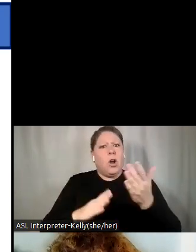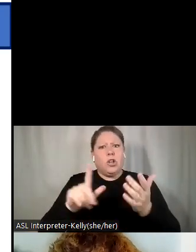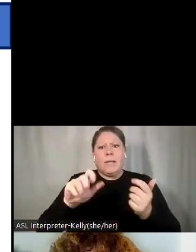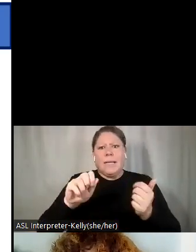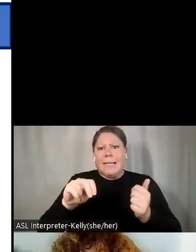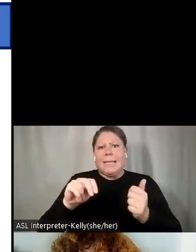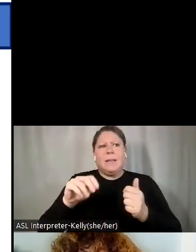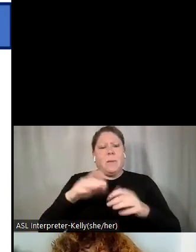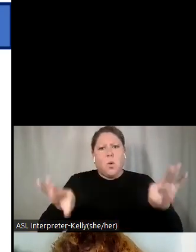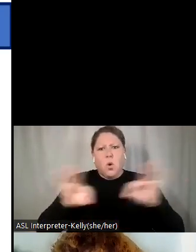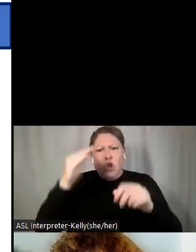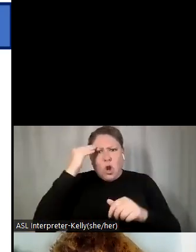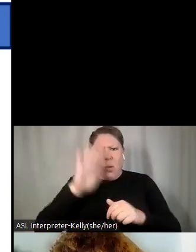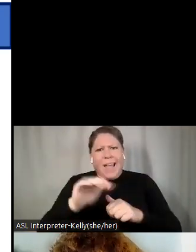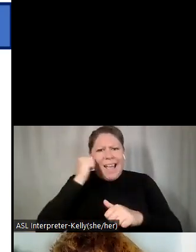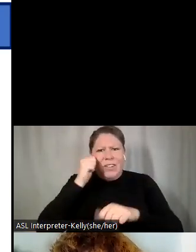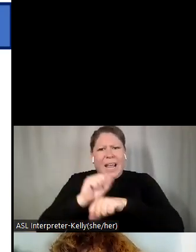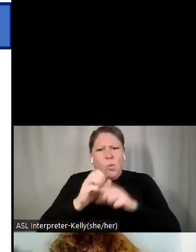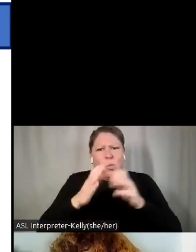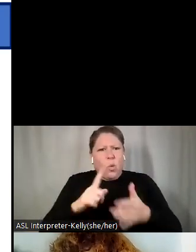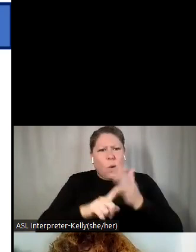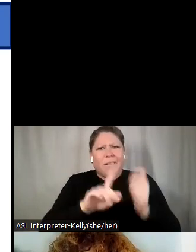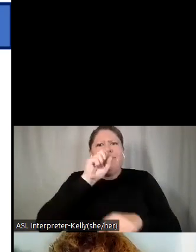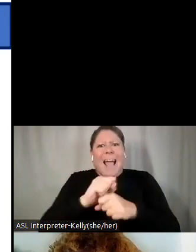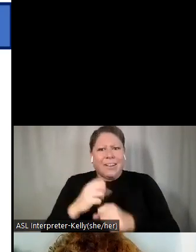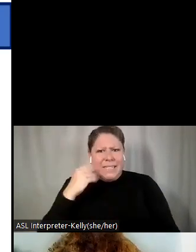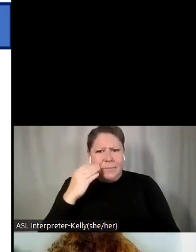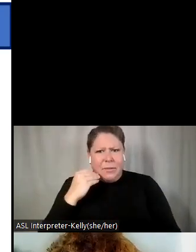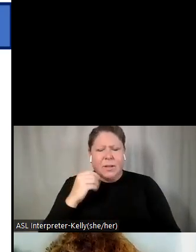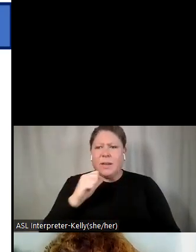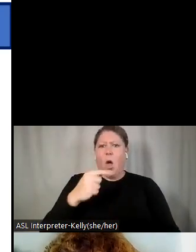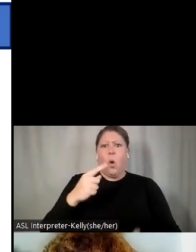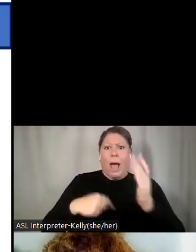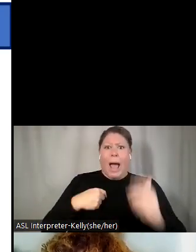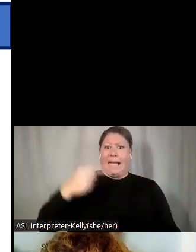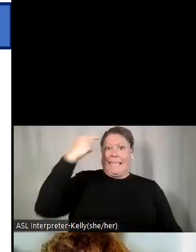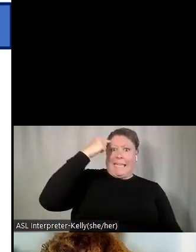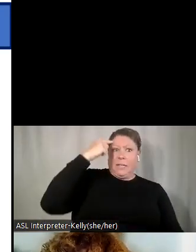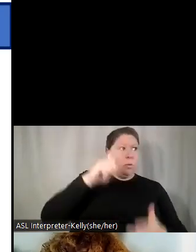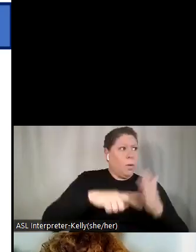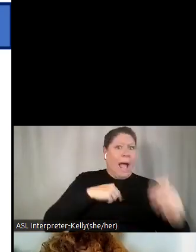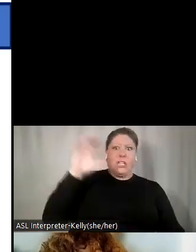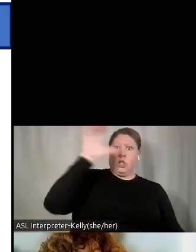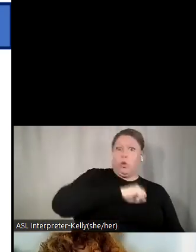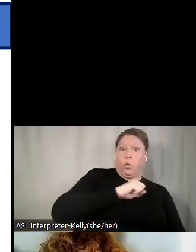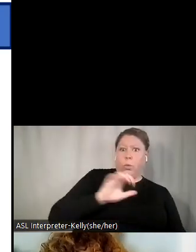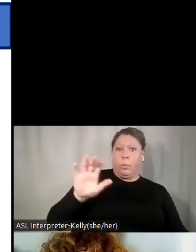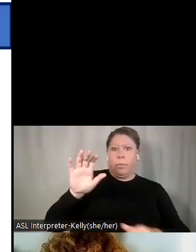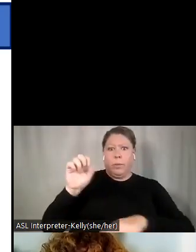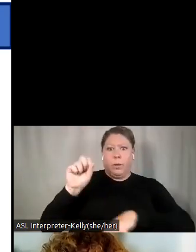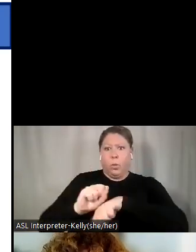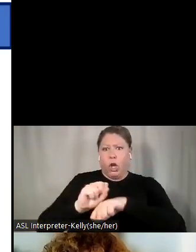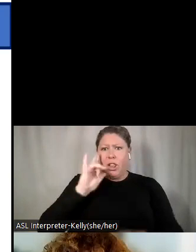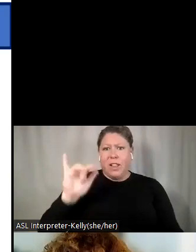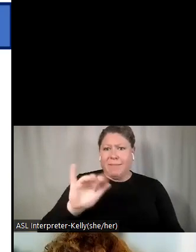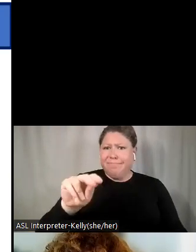worker. What are people really experiencing as opposed to what we think they are experiencing when they do their work? So we, of